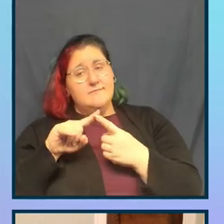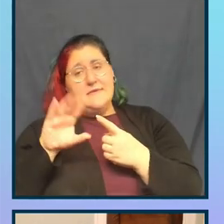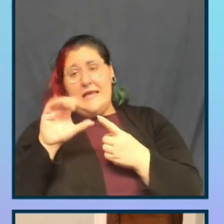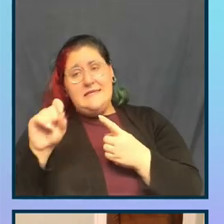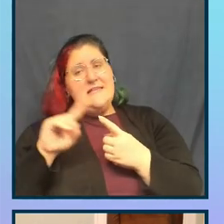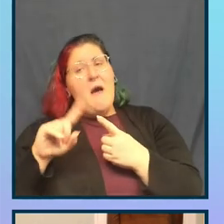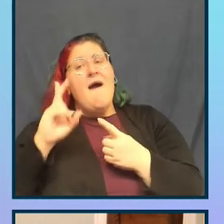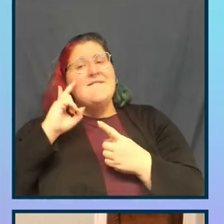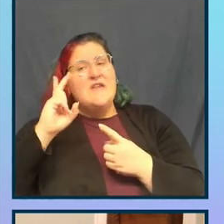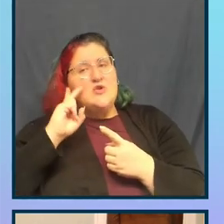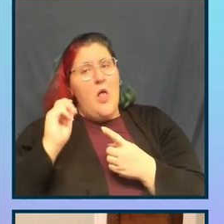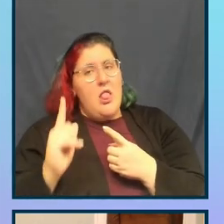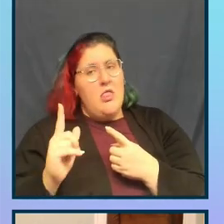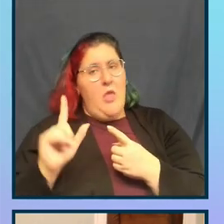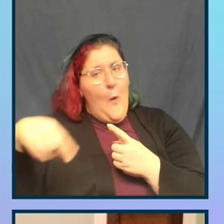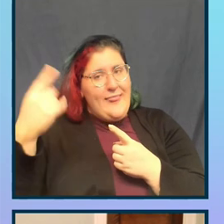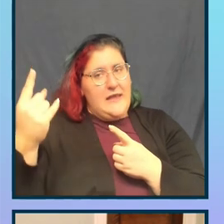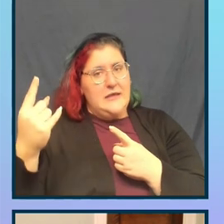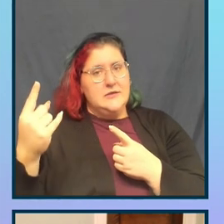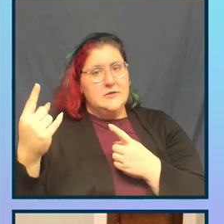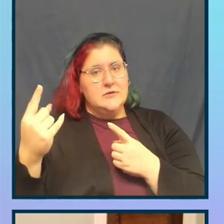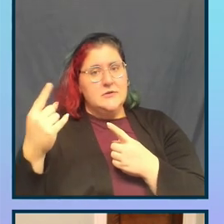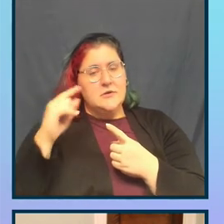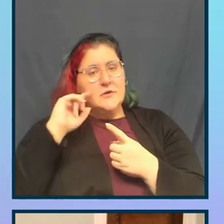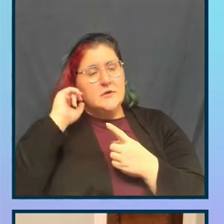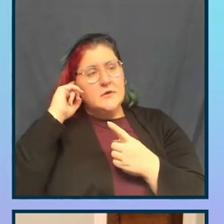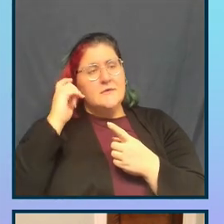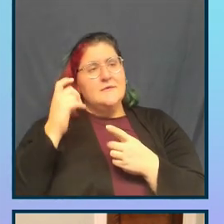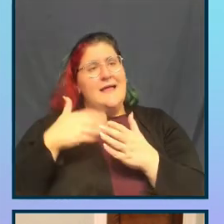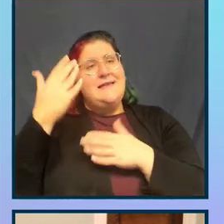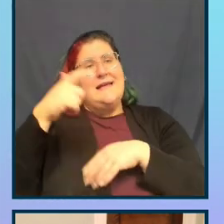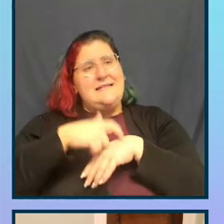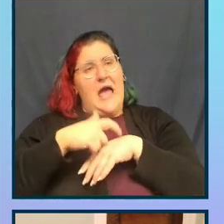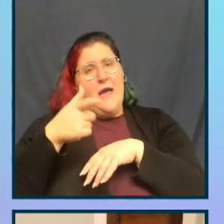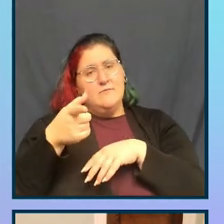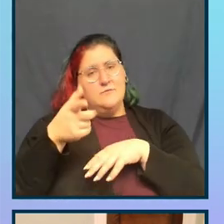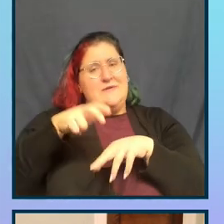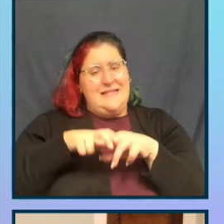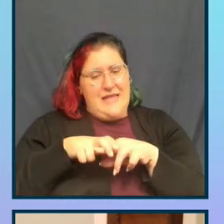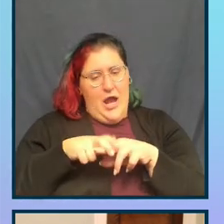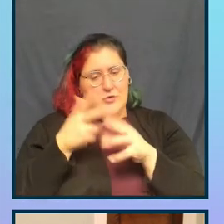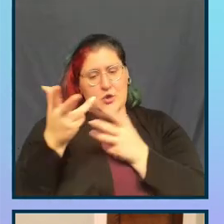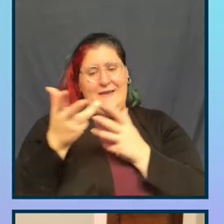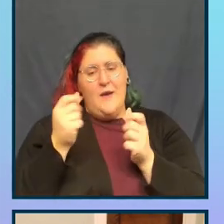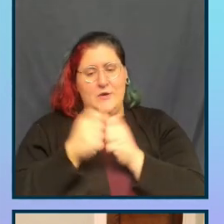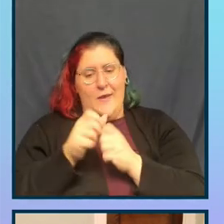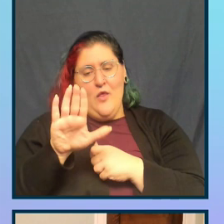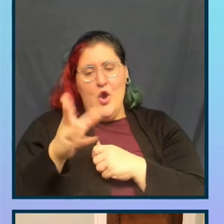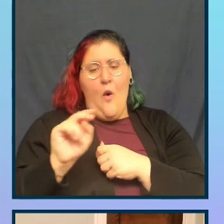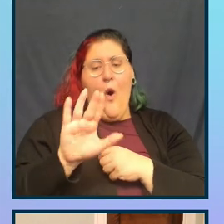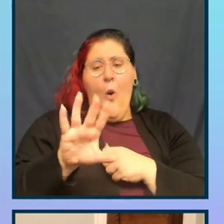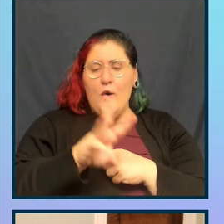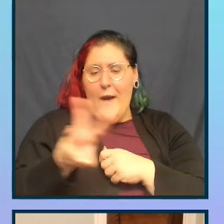visual communication tool. The next time you sit down and interact with your website, or you sit